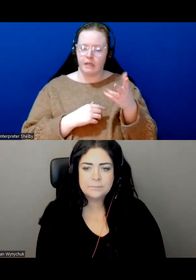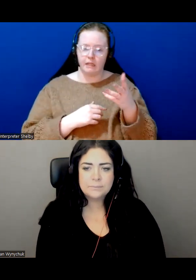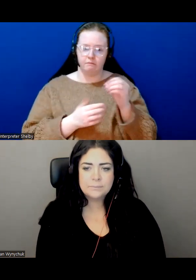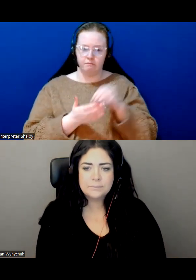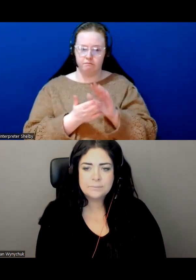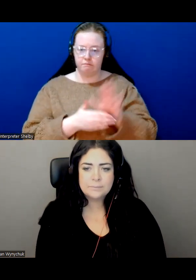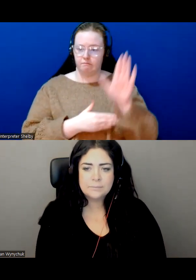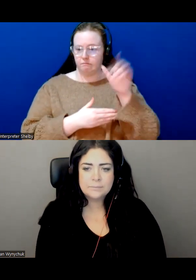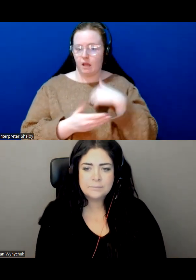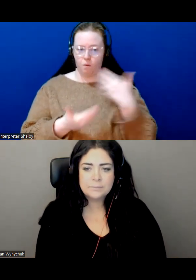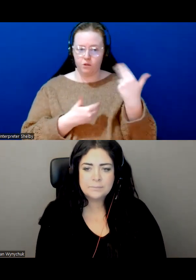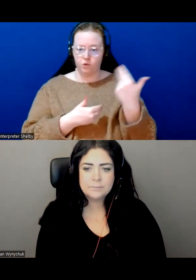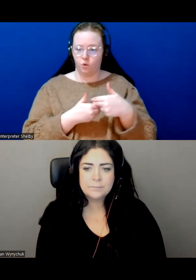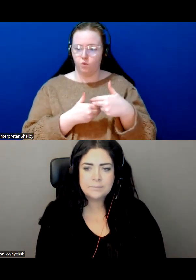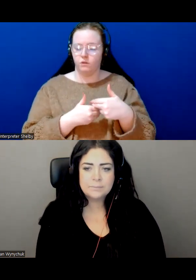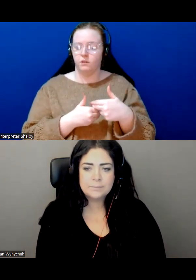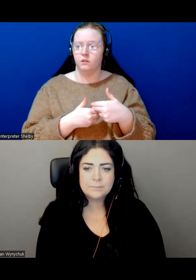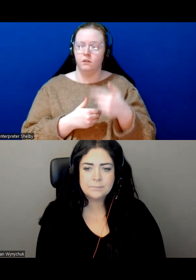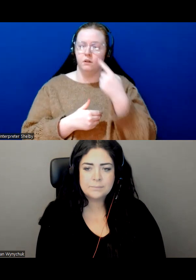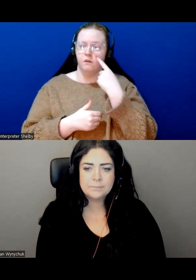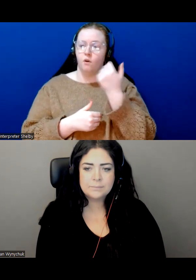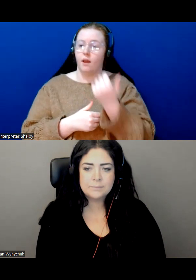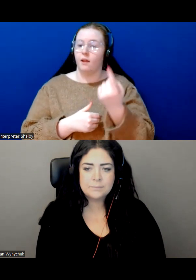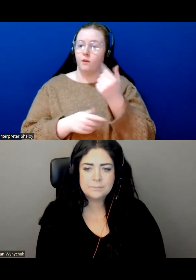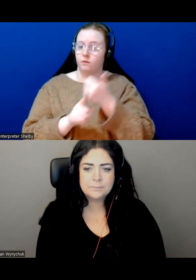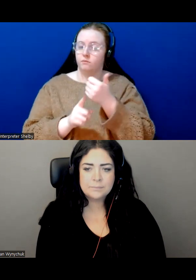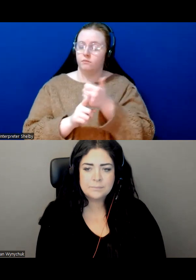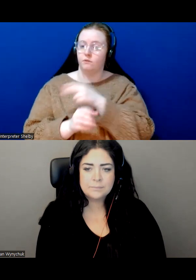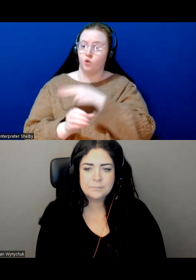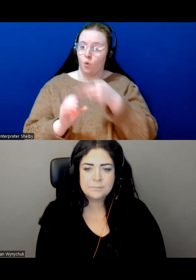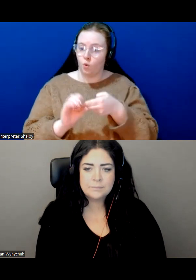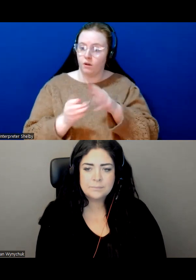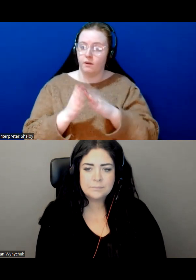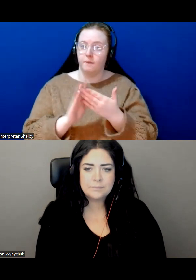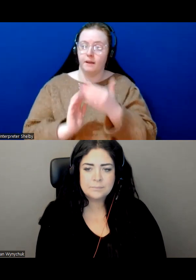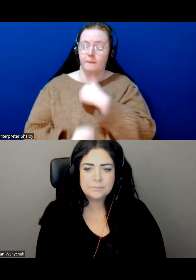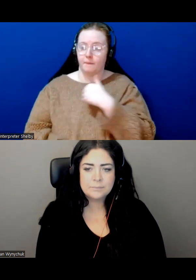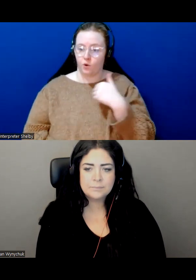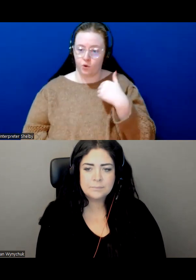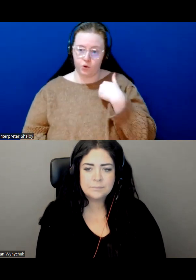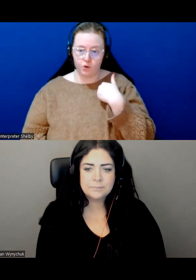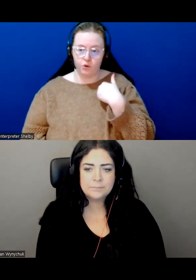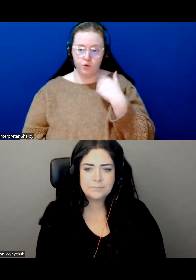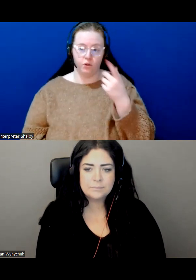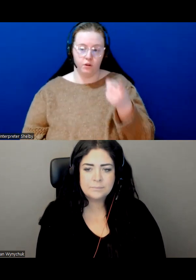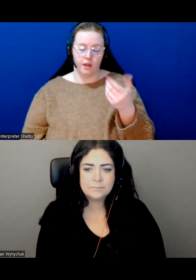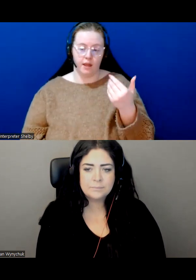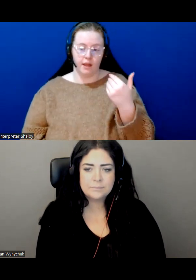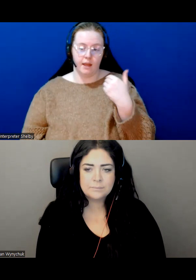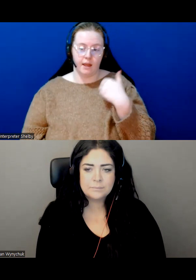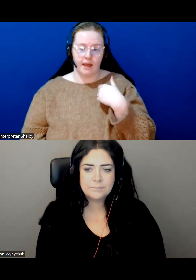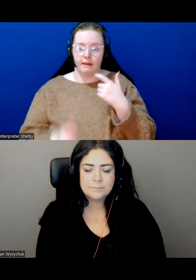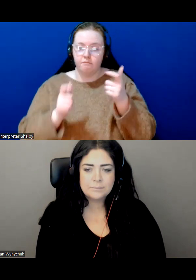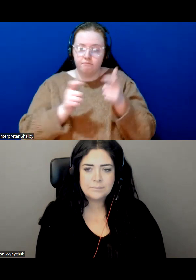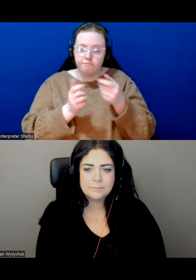like to join. For anybody that joins them and they're members, they do have, say, small grants that